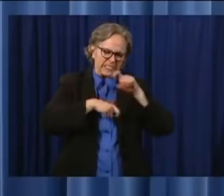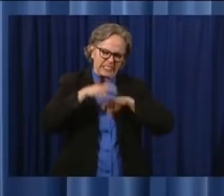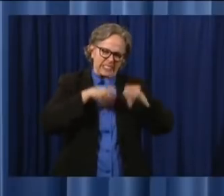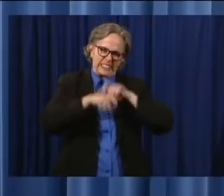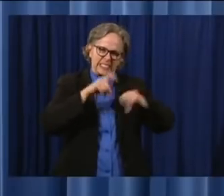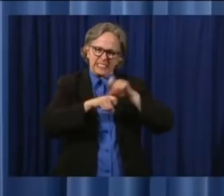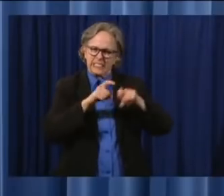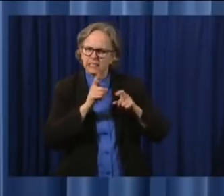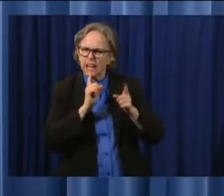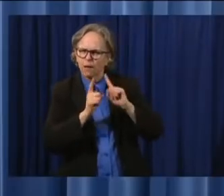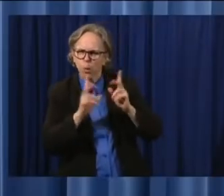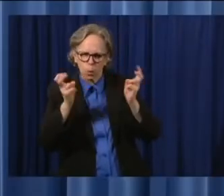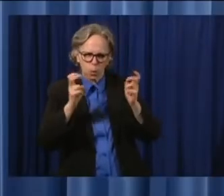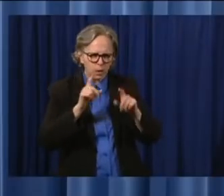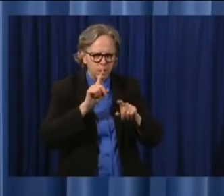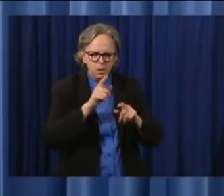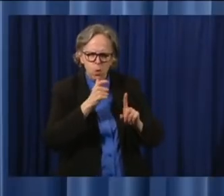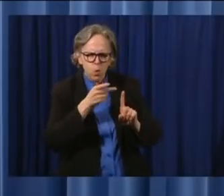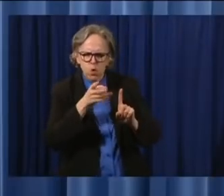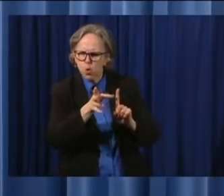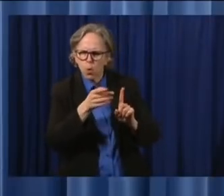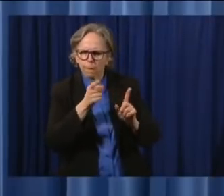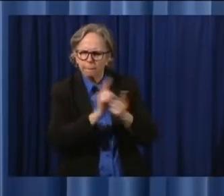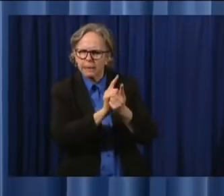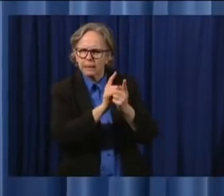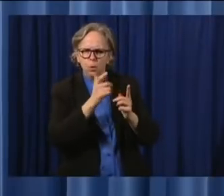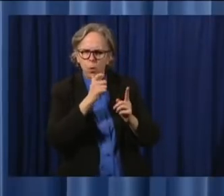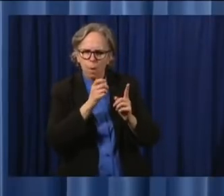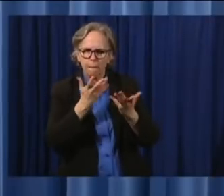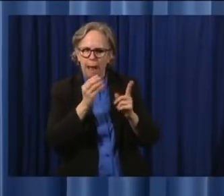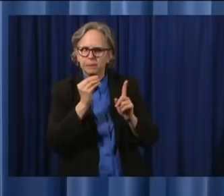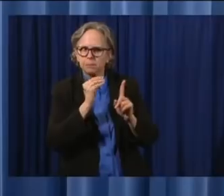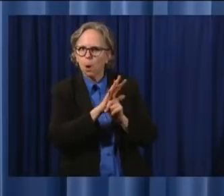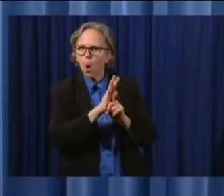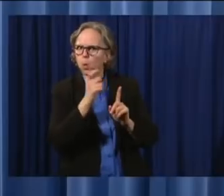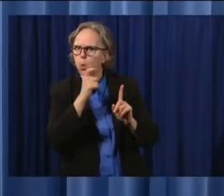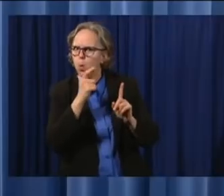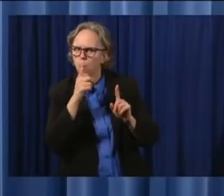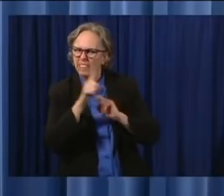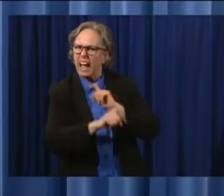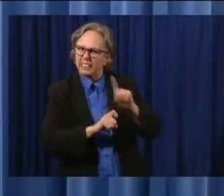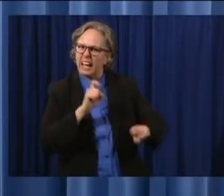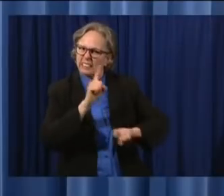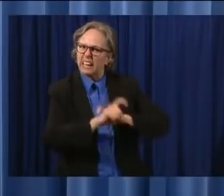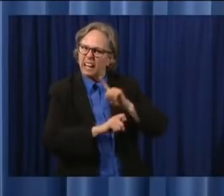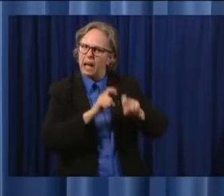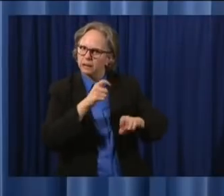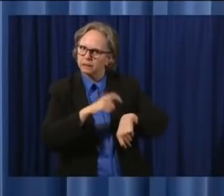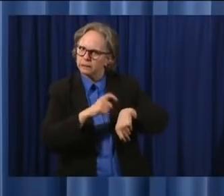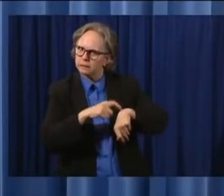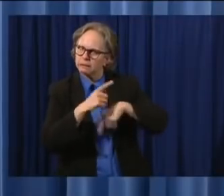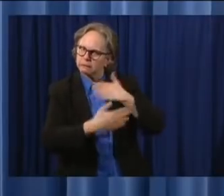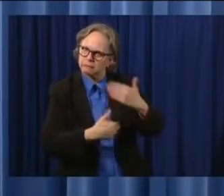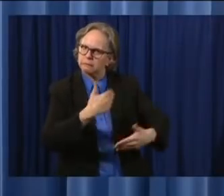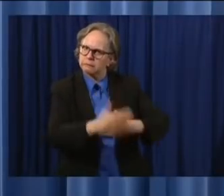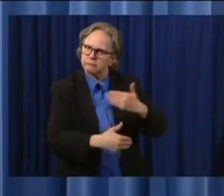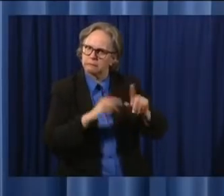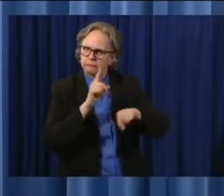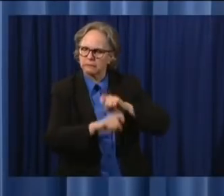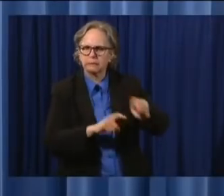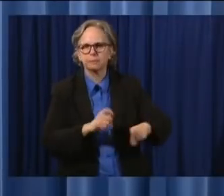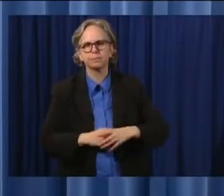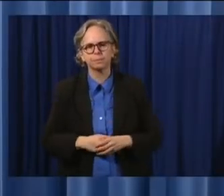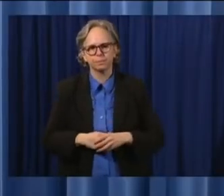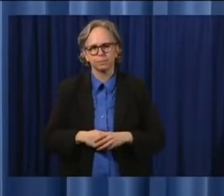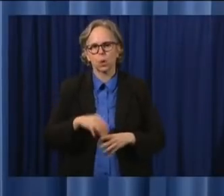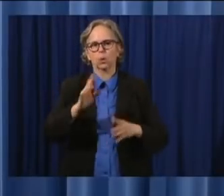who might have been in contact with the individual who is positive. And so you go out and test from